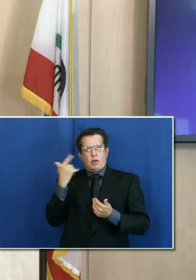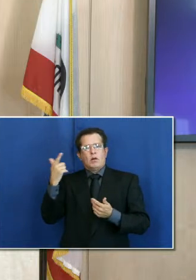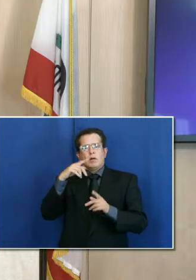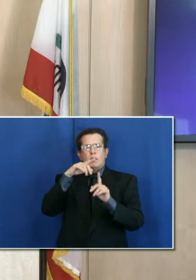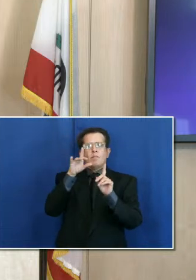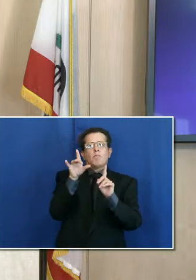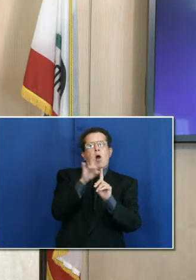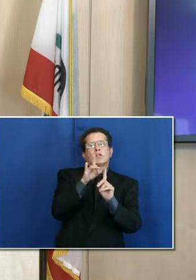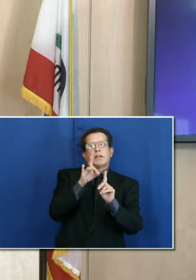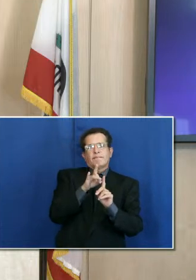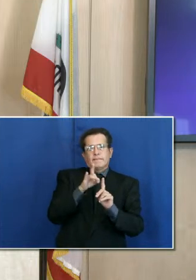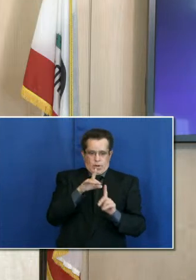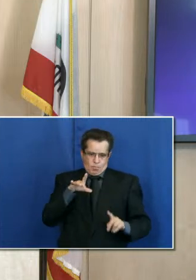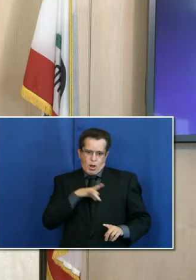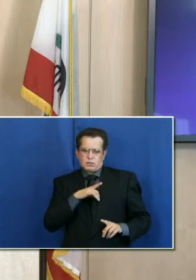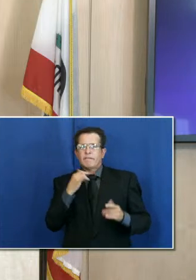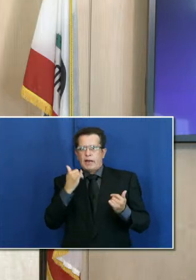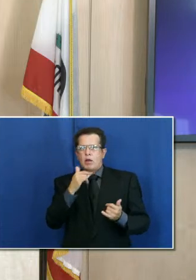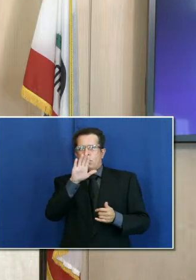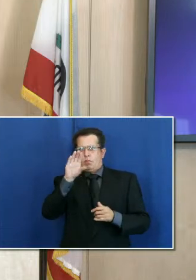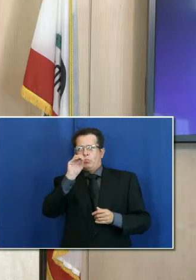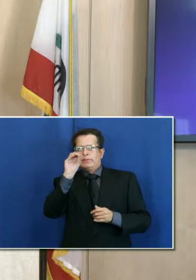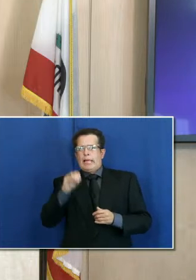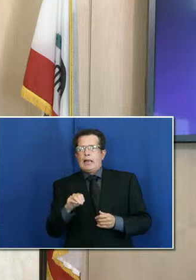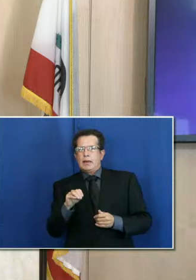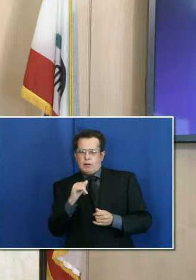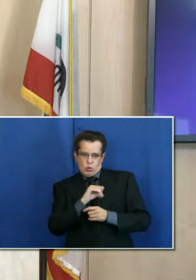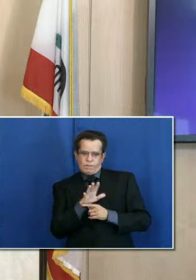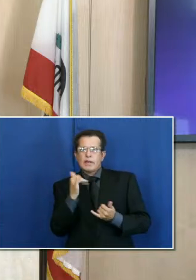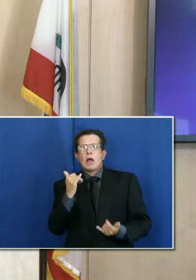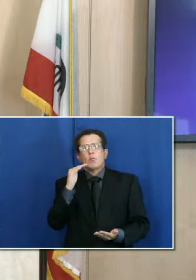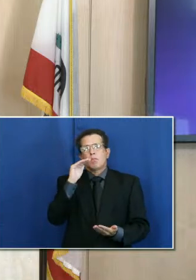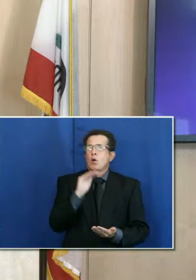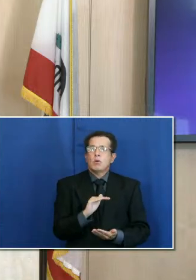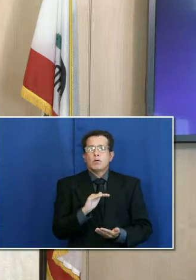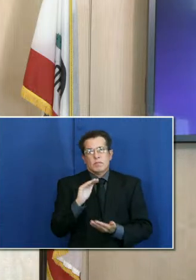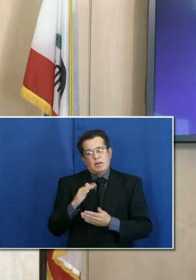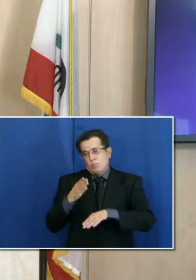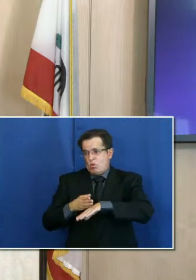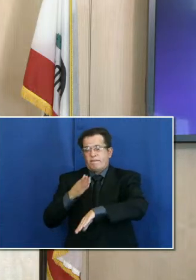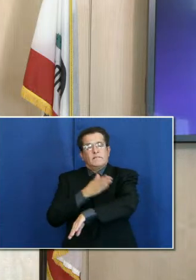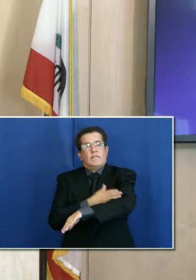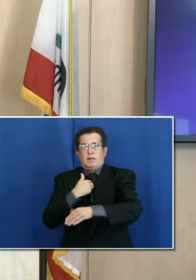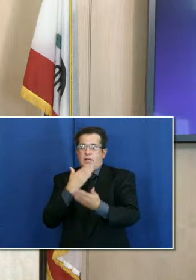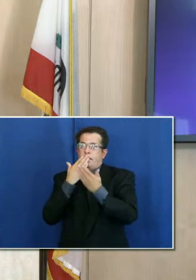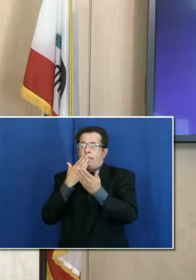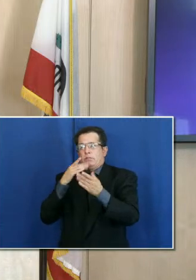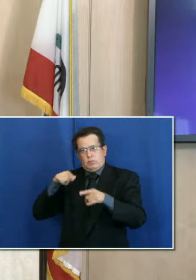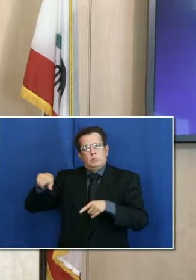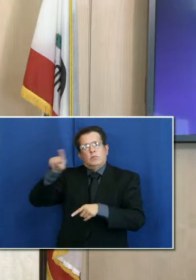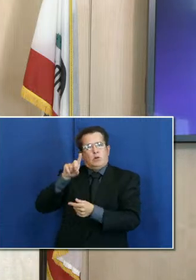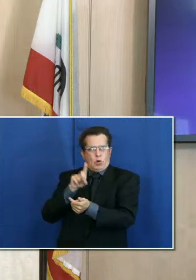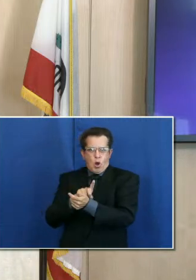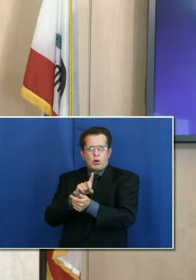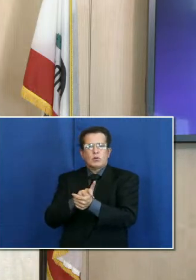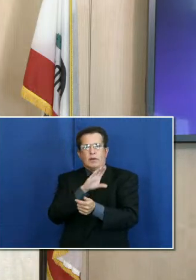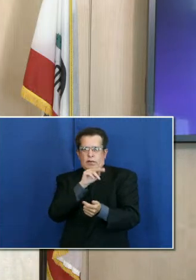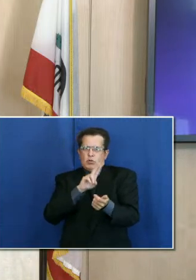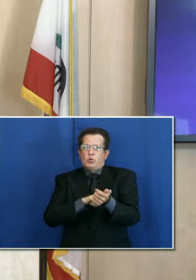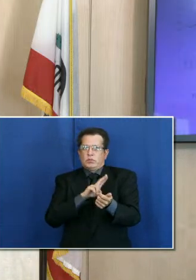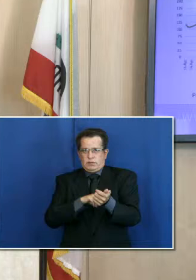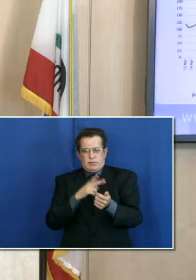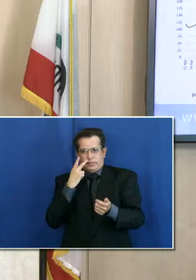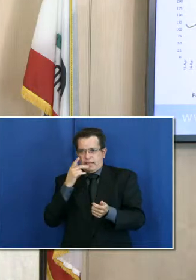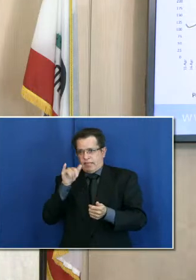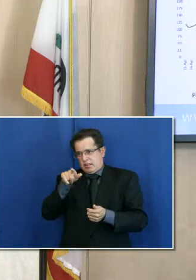rates is decreasing. Nobody wants to celebrate that more than the doctors and the nurses who have been caring for COVID patients. As you can see